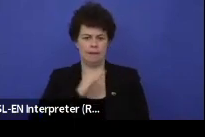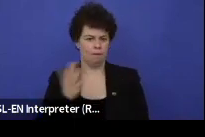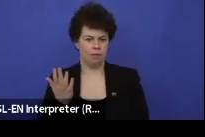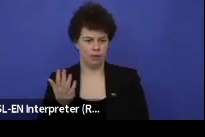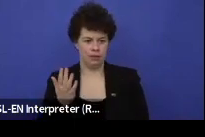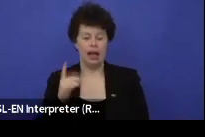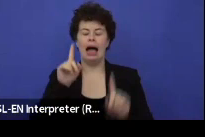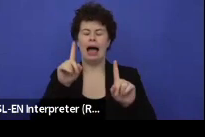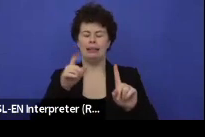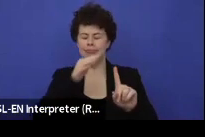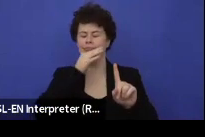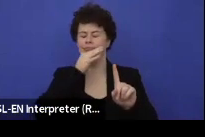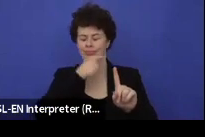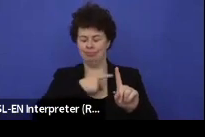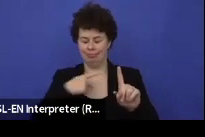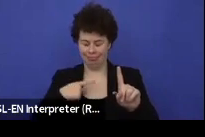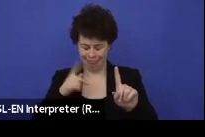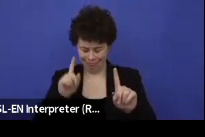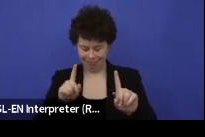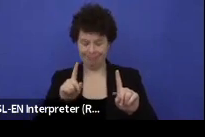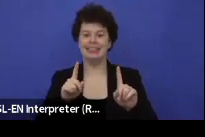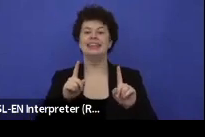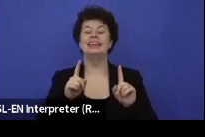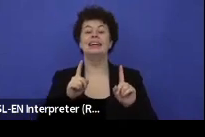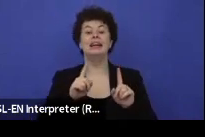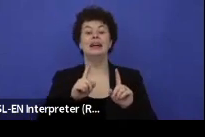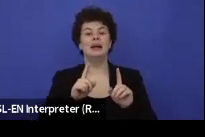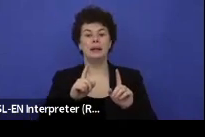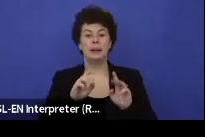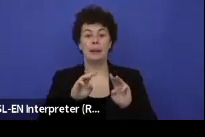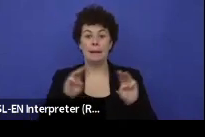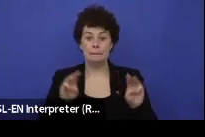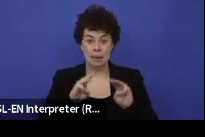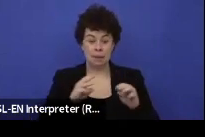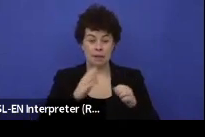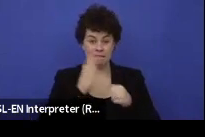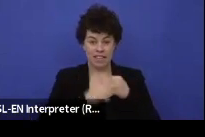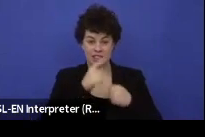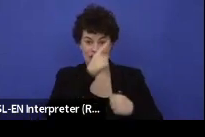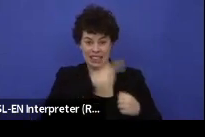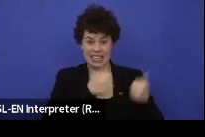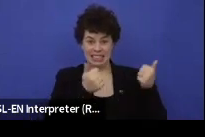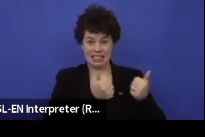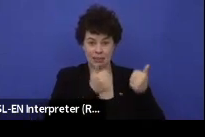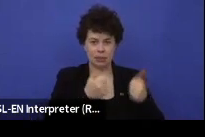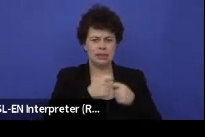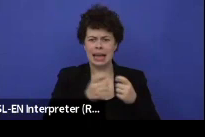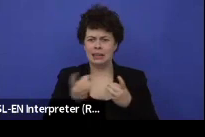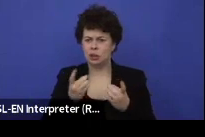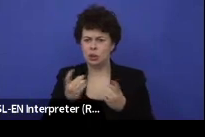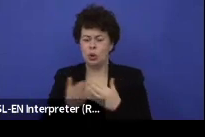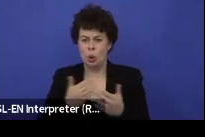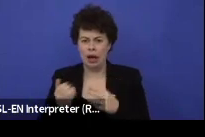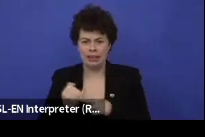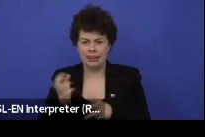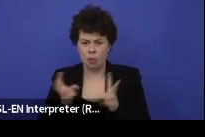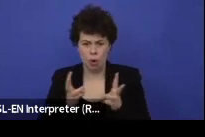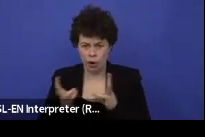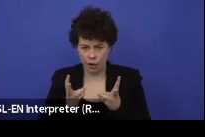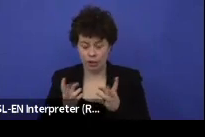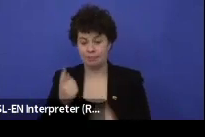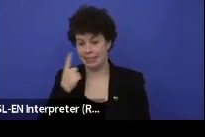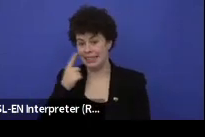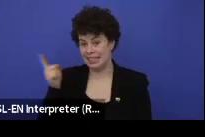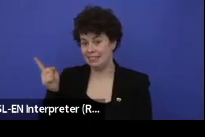Sorry, before we go on to that, what are people doing as a result of experiencing their symptoms? Well, you can see here.